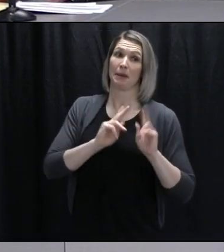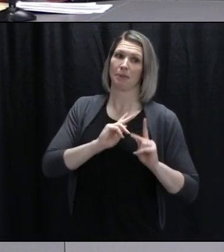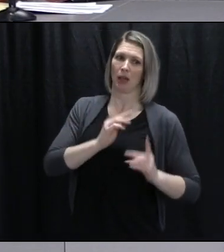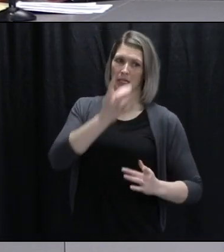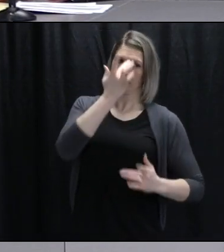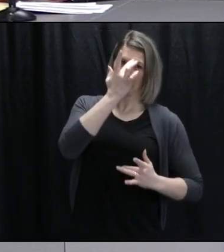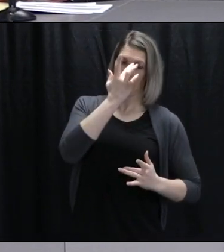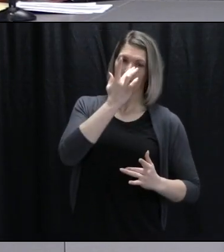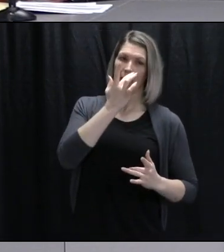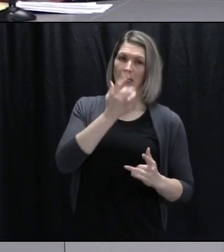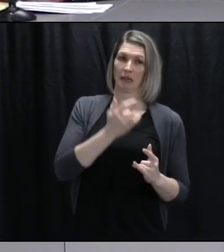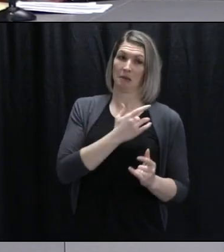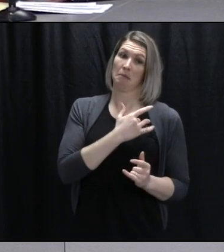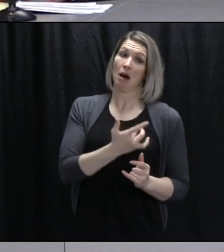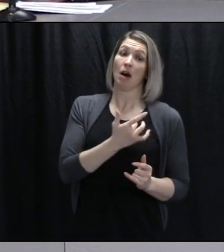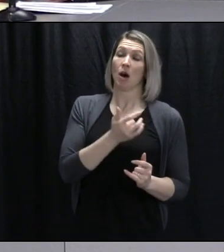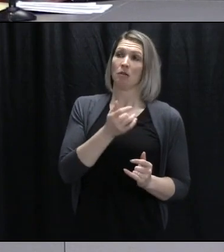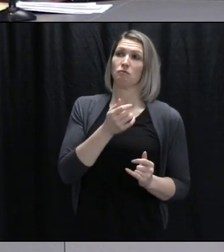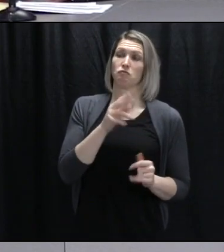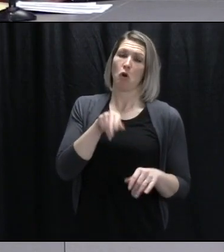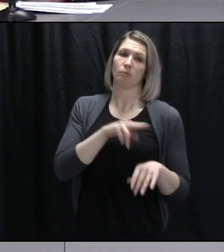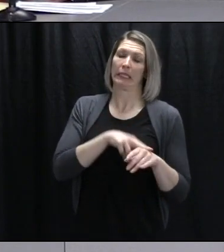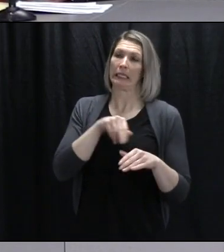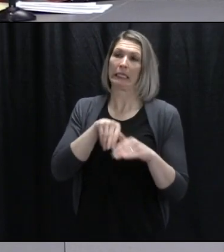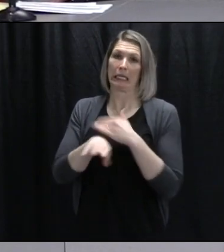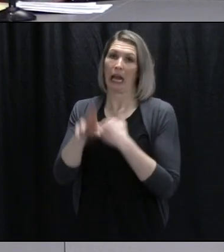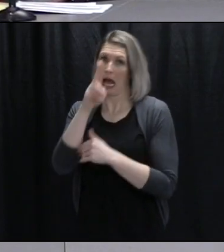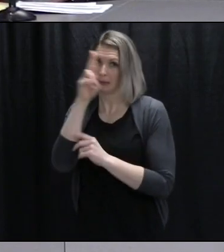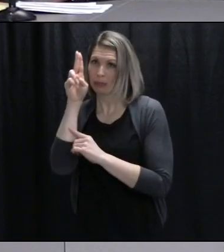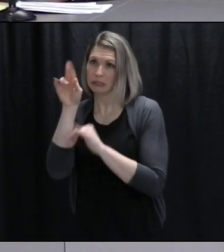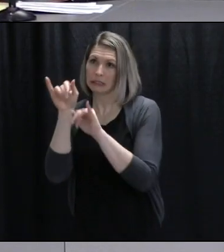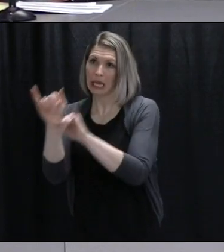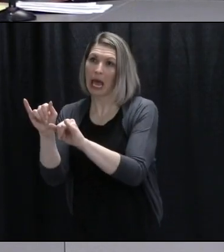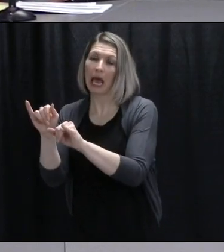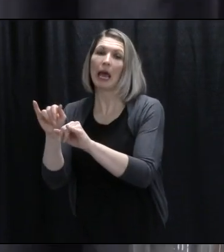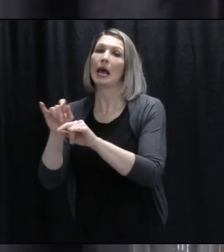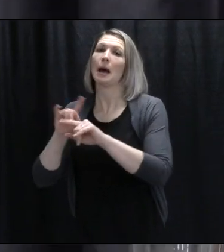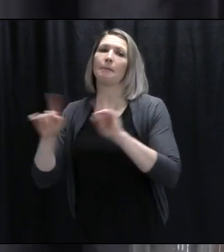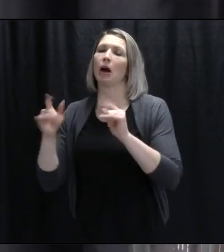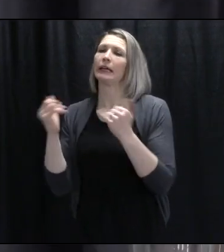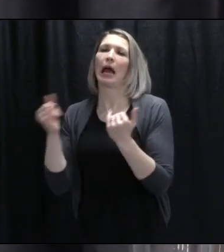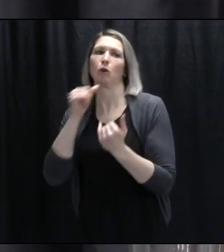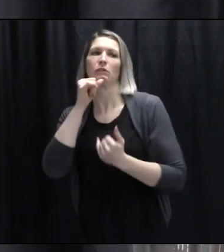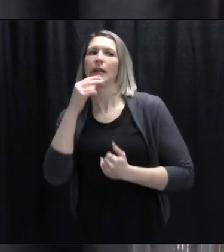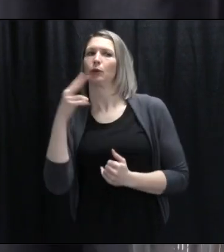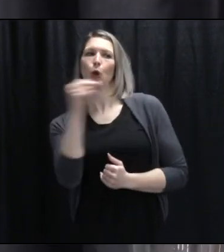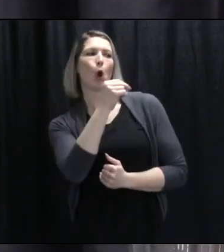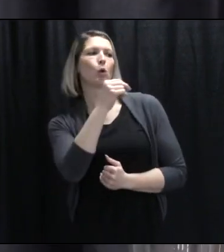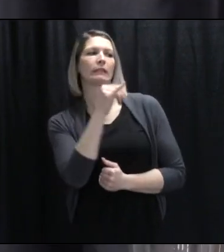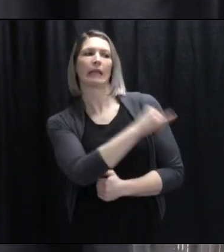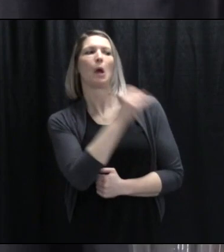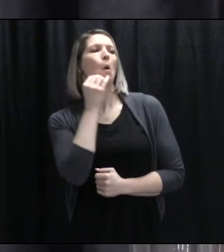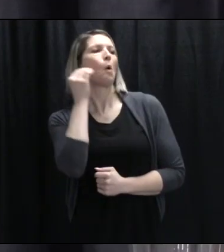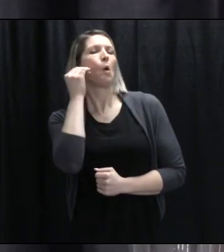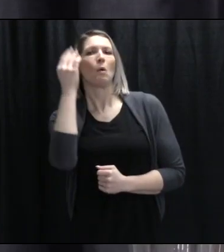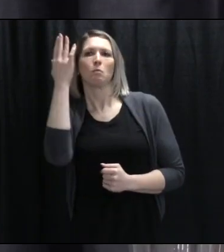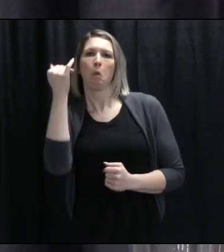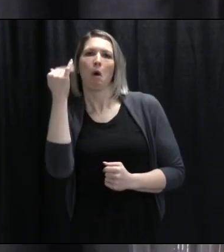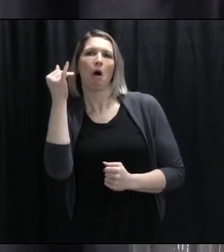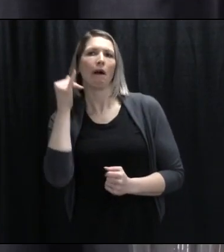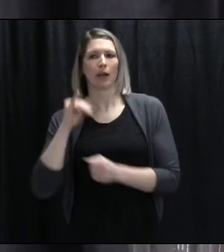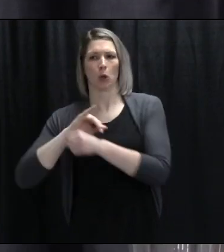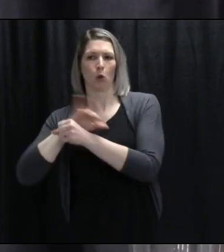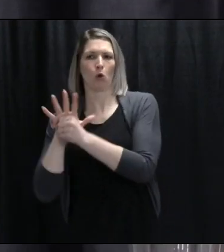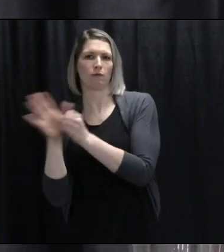would normally be admitted but were turned away or ambulances refused to come. No, there's been no directive along those lines. I know in Ontario they